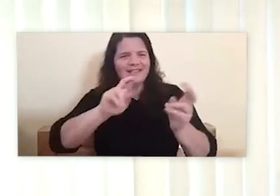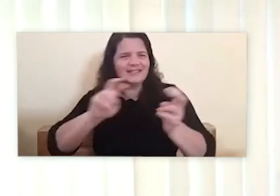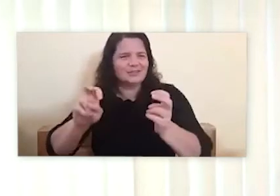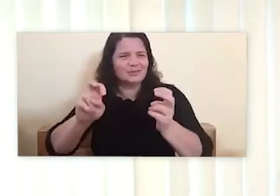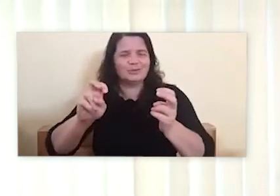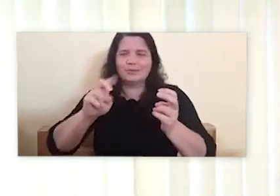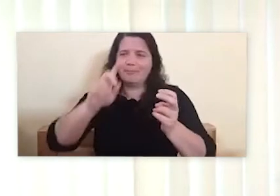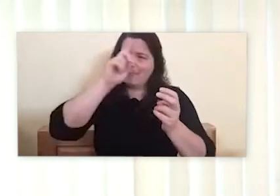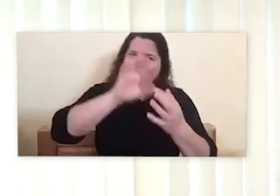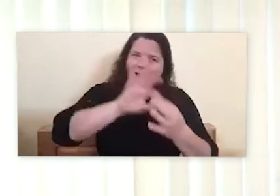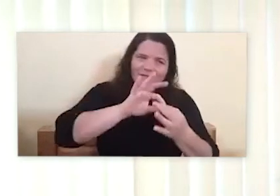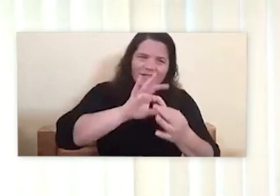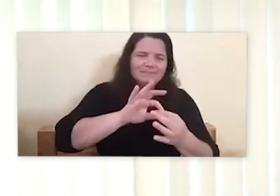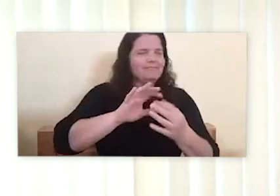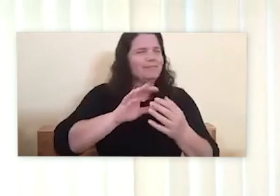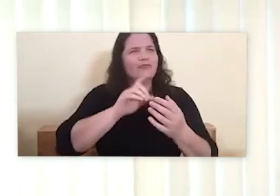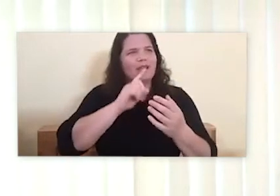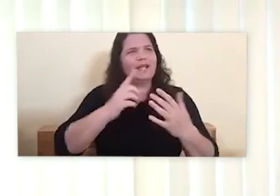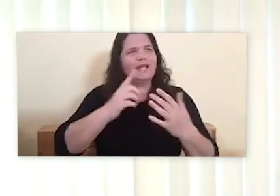intersection of